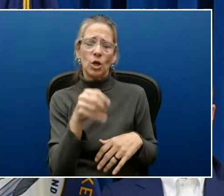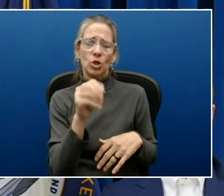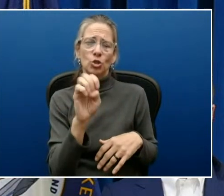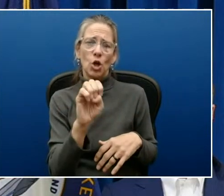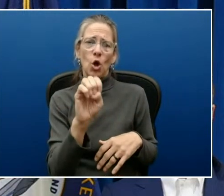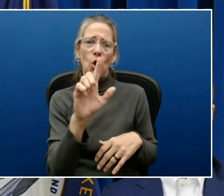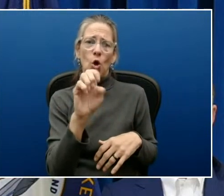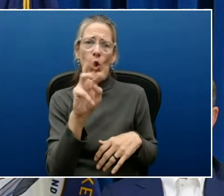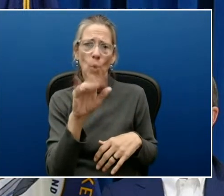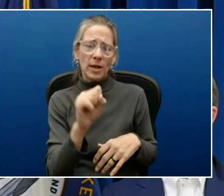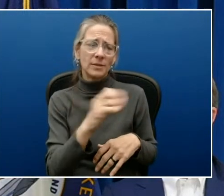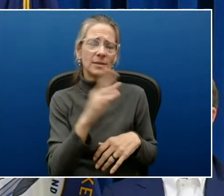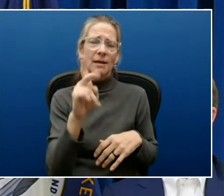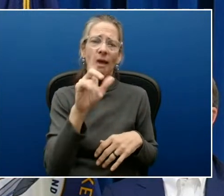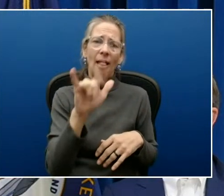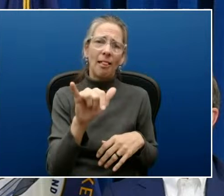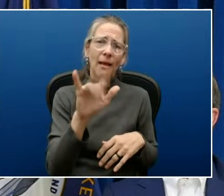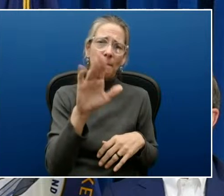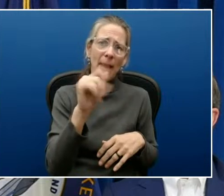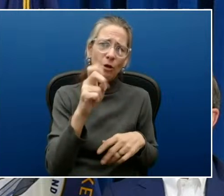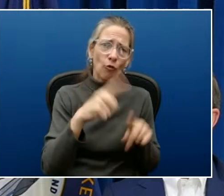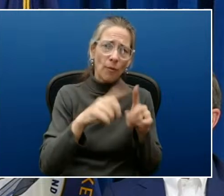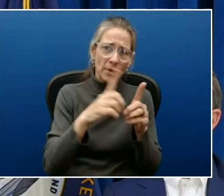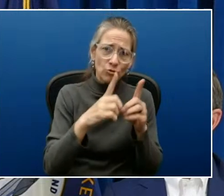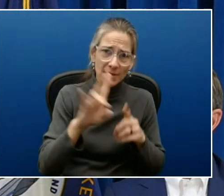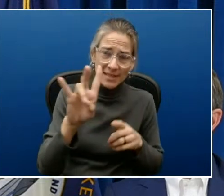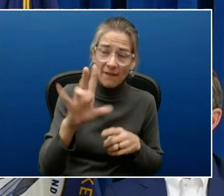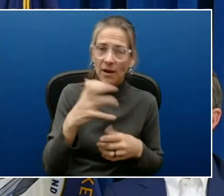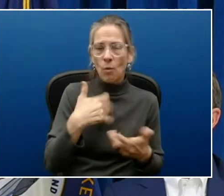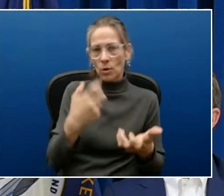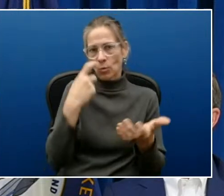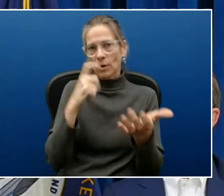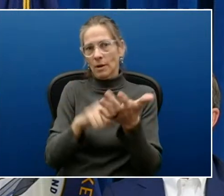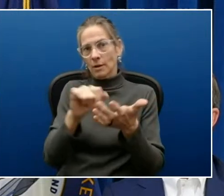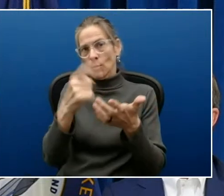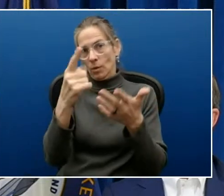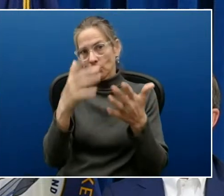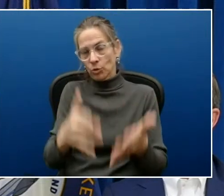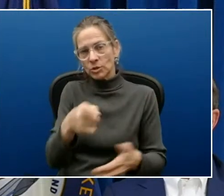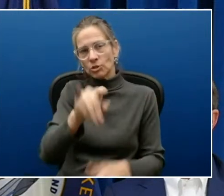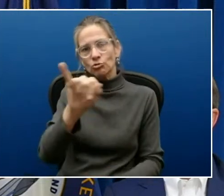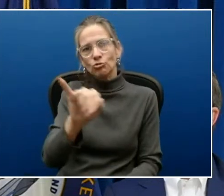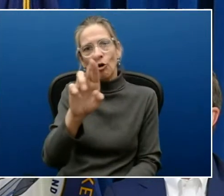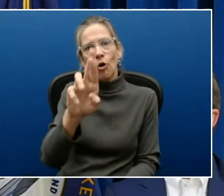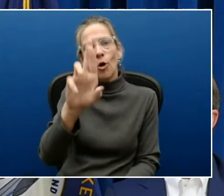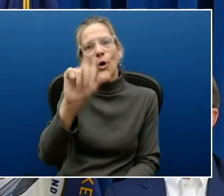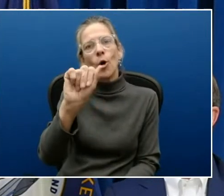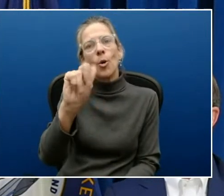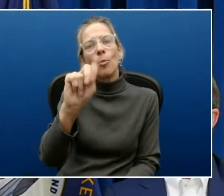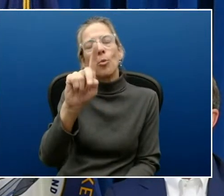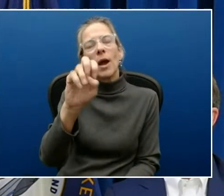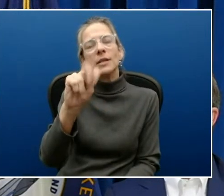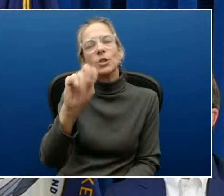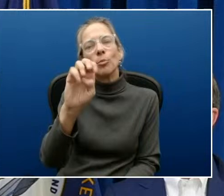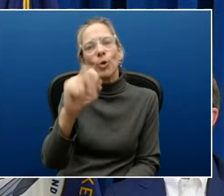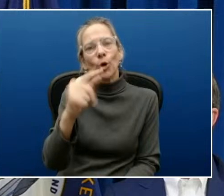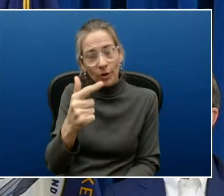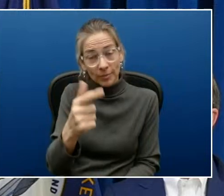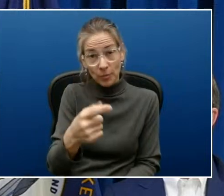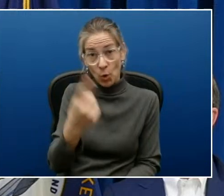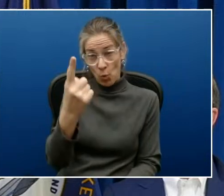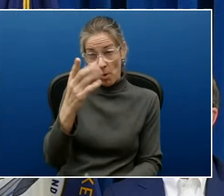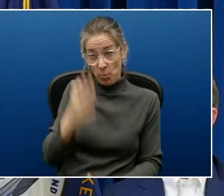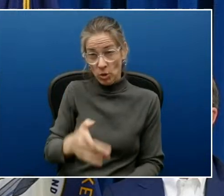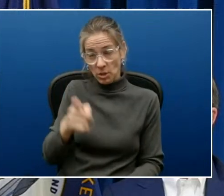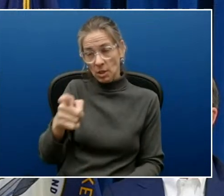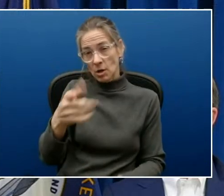District 7. I also want to recognize one gentleman that's here with me today, J.R. Brandenburg. One of the people that are on the front lines